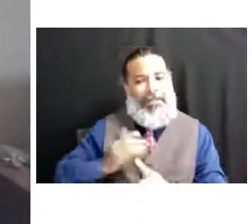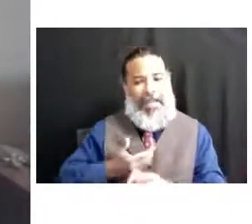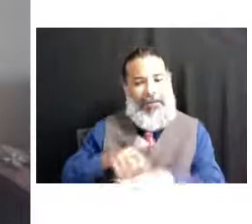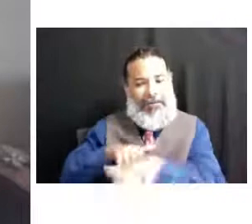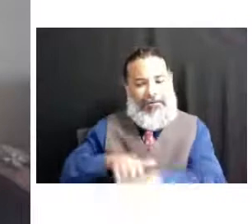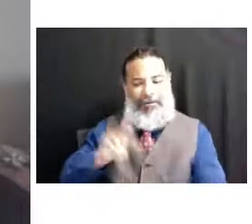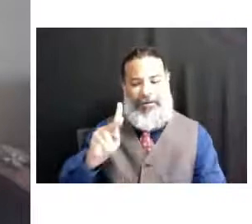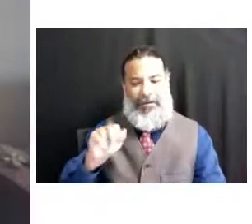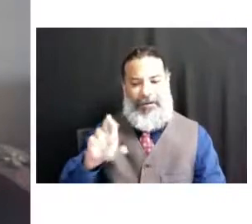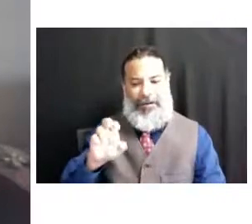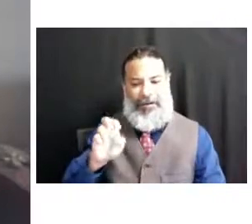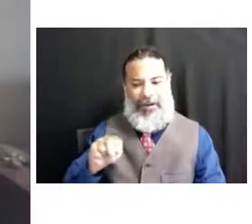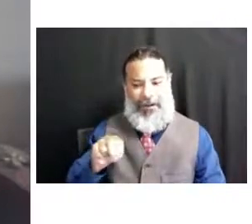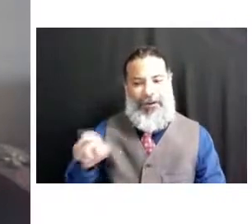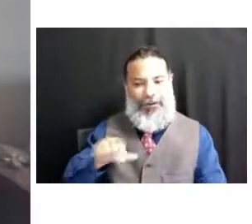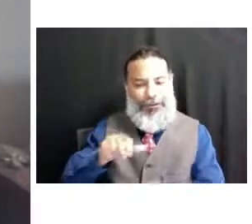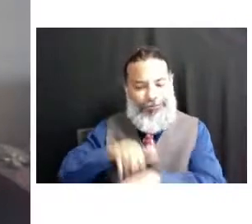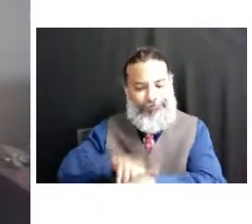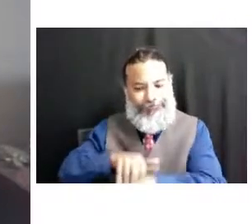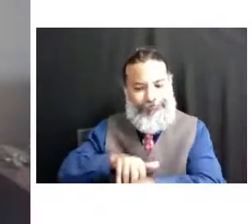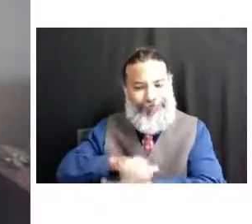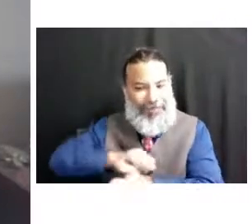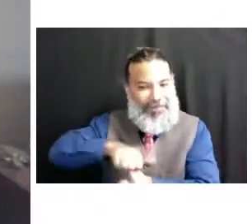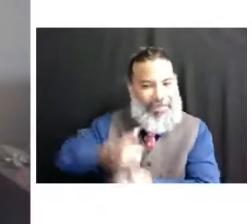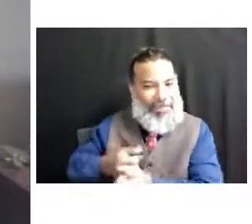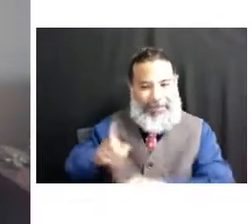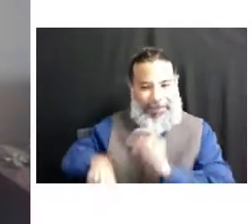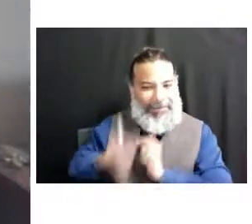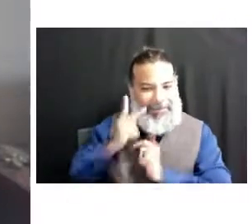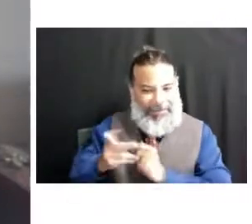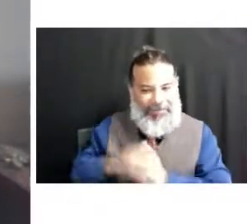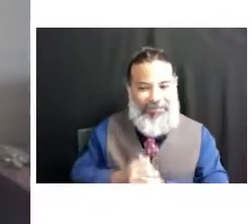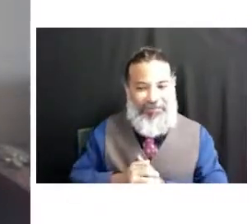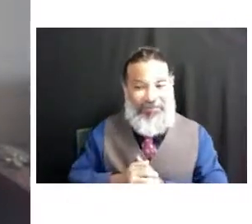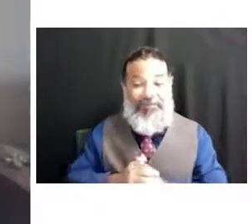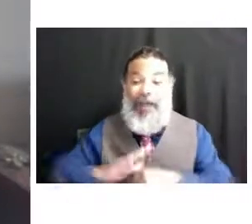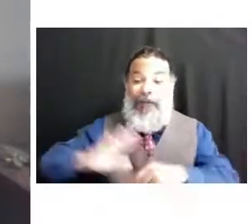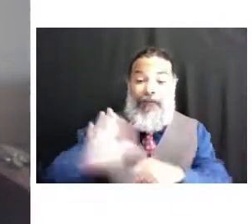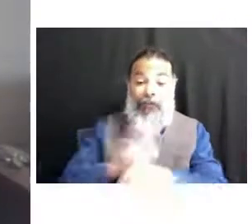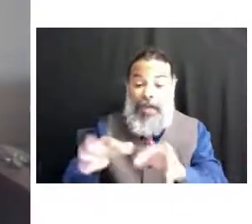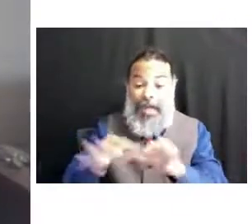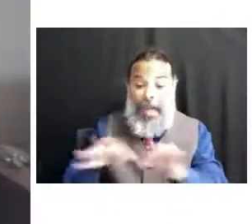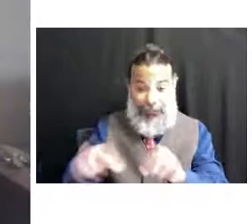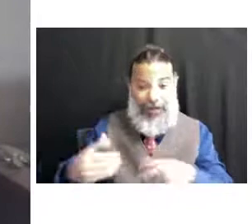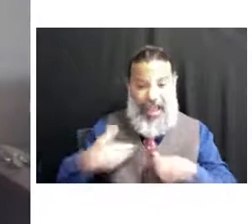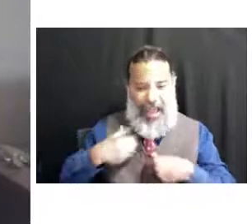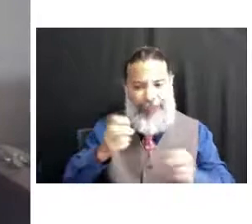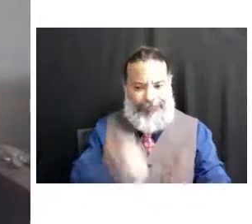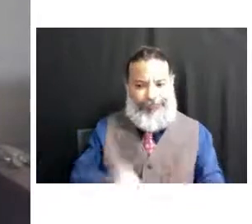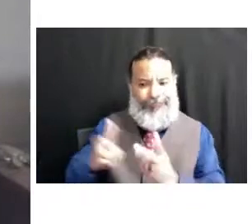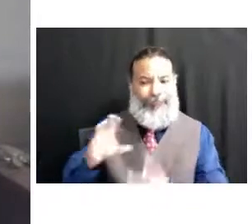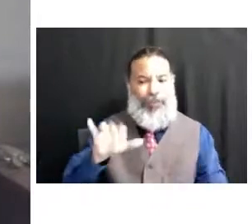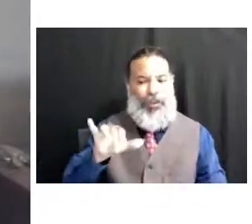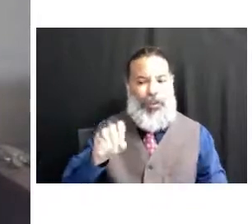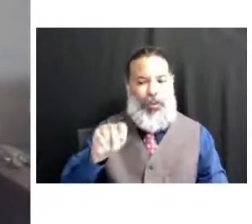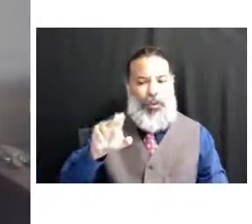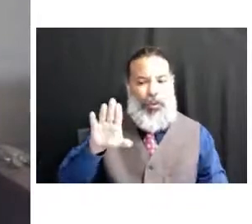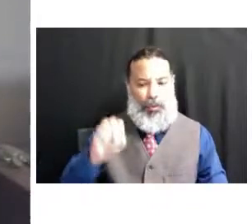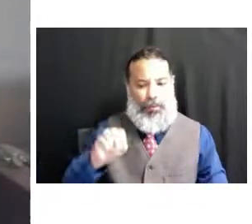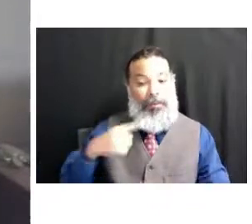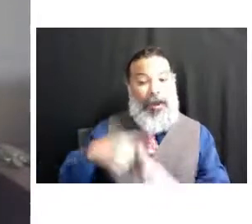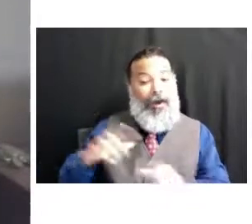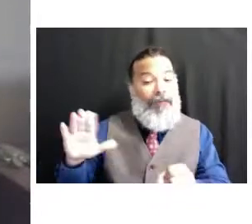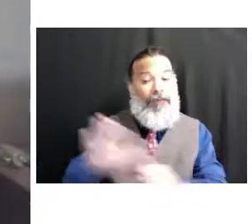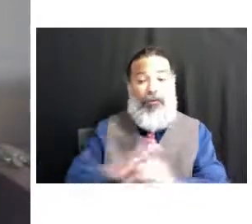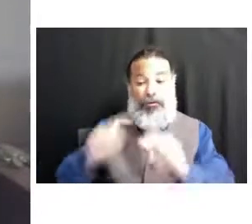transcriber, Karen, who is working behind the scenes today. A fully captioned version of the program will be uploaded to YouTube, and a full transcript